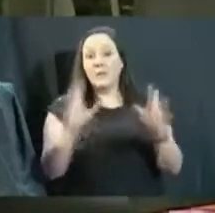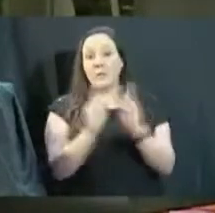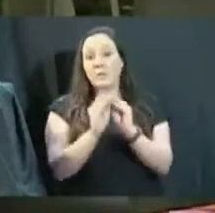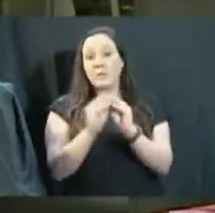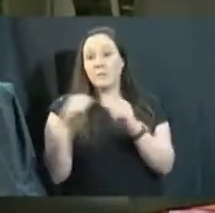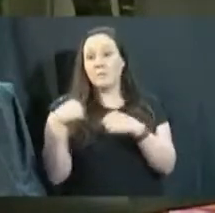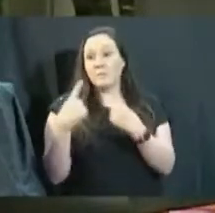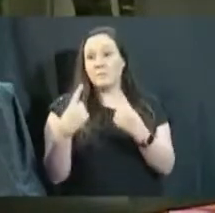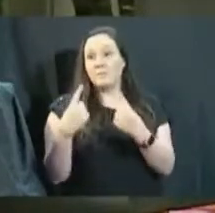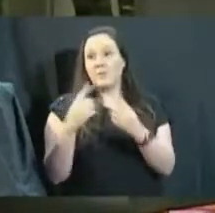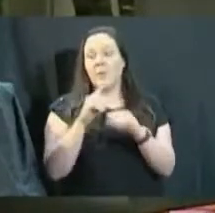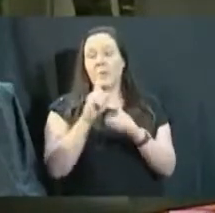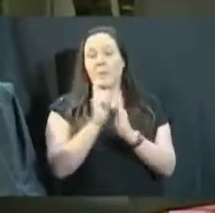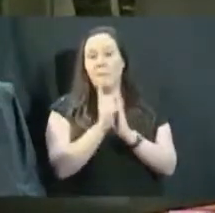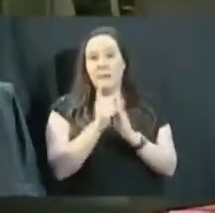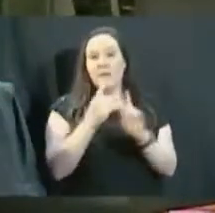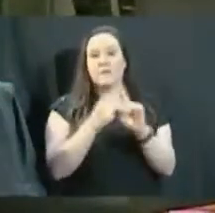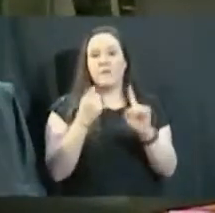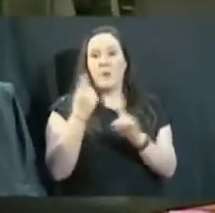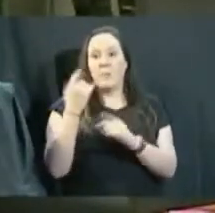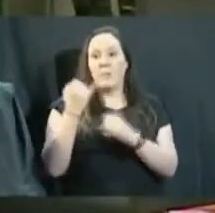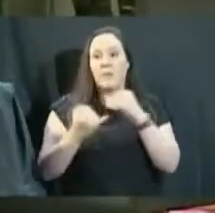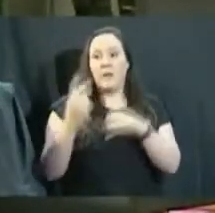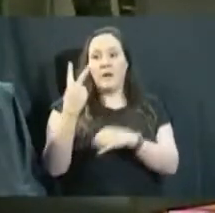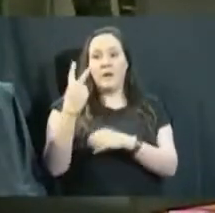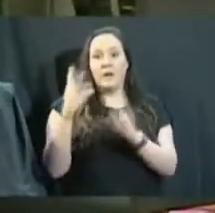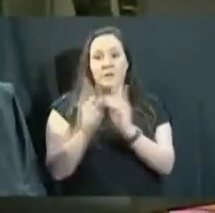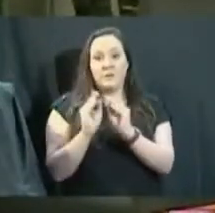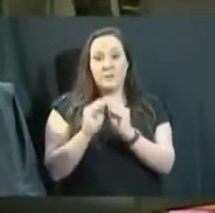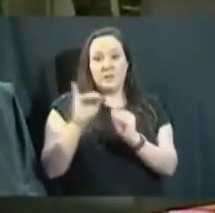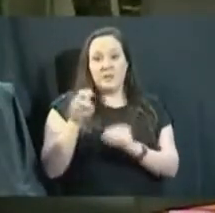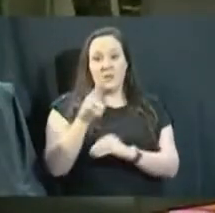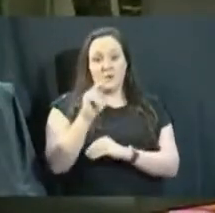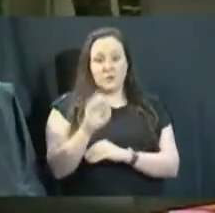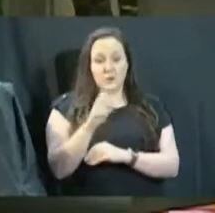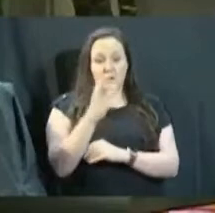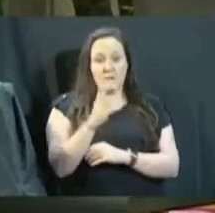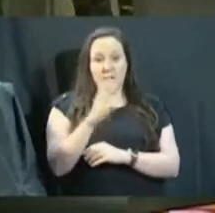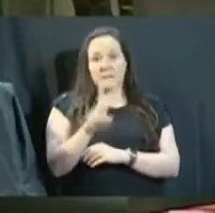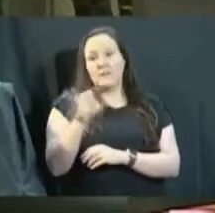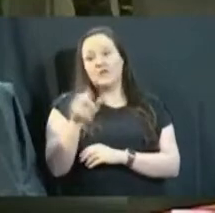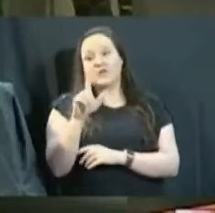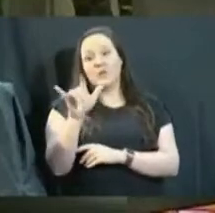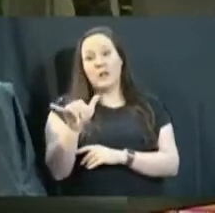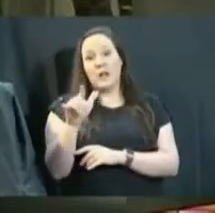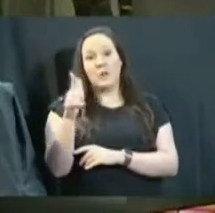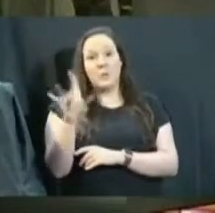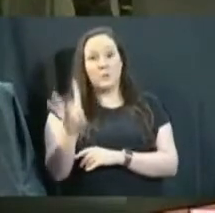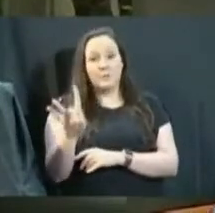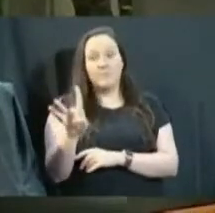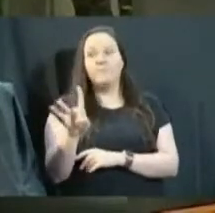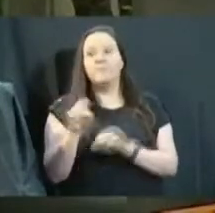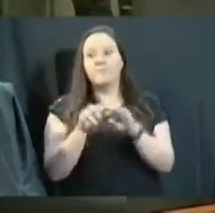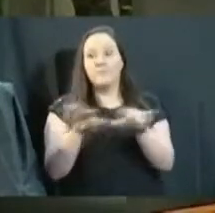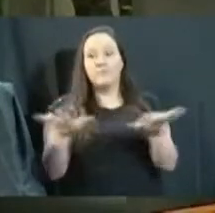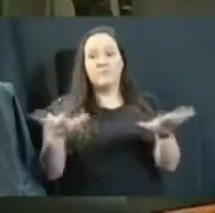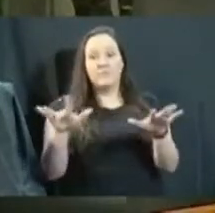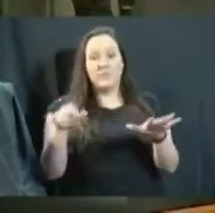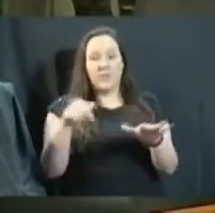the last two meetings on June 16th as well as July 28th. They were distributed, I guess, earlier this